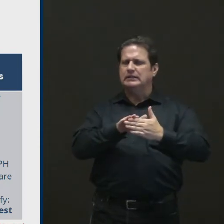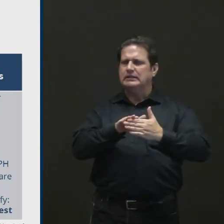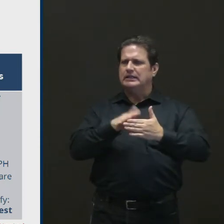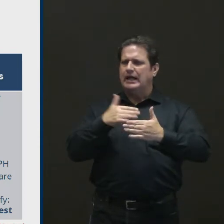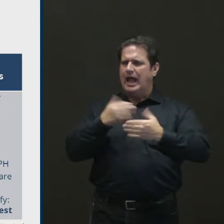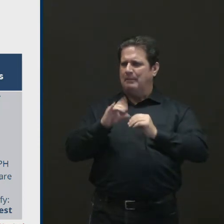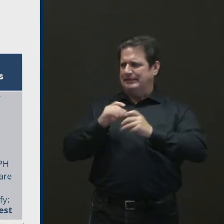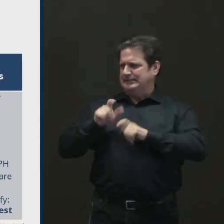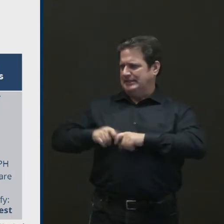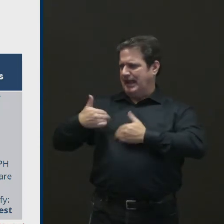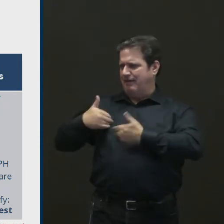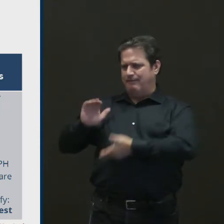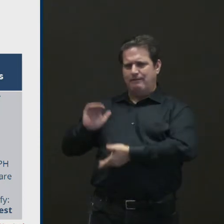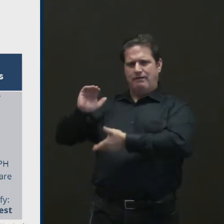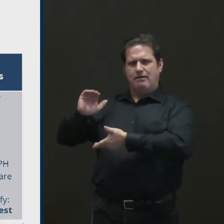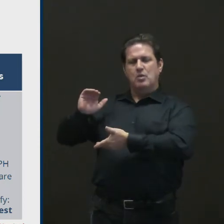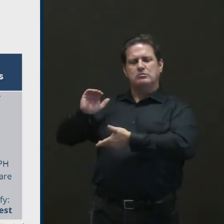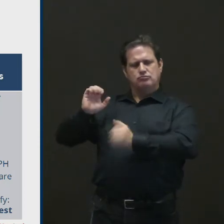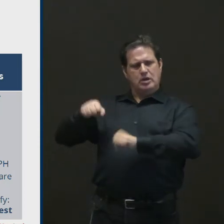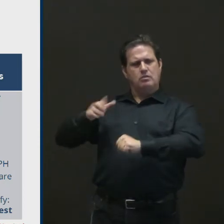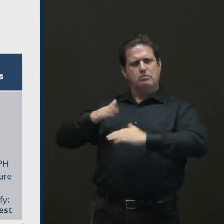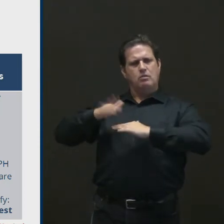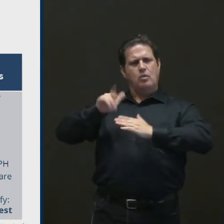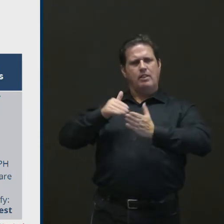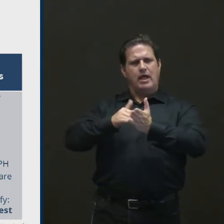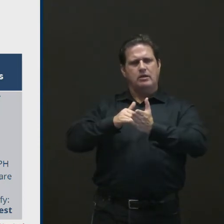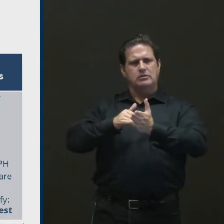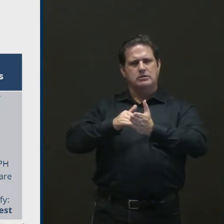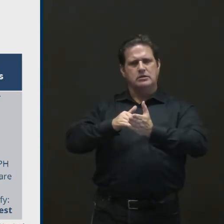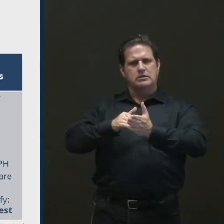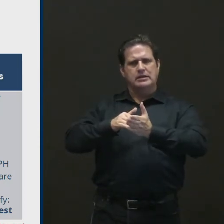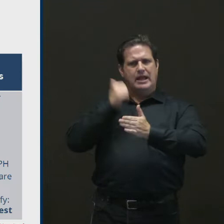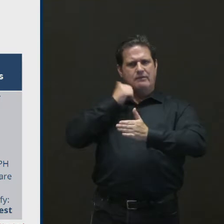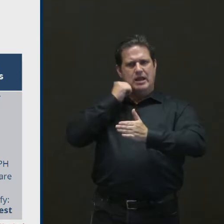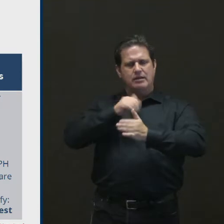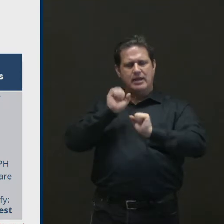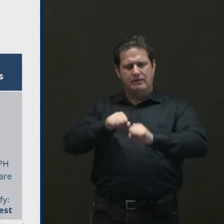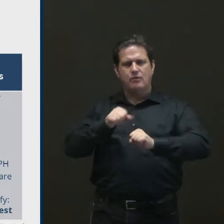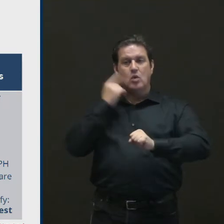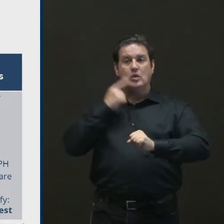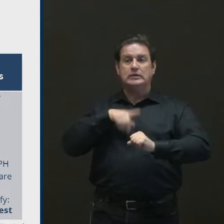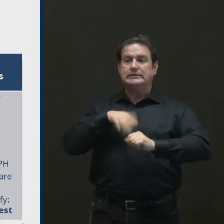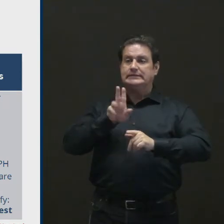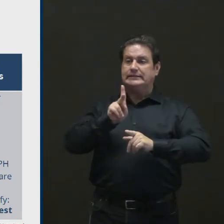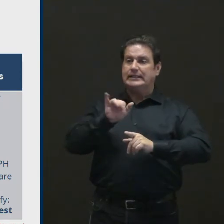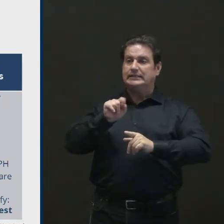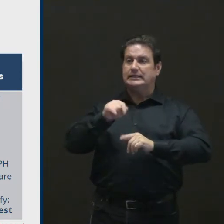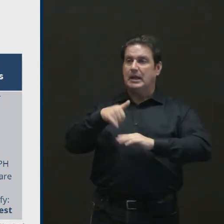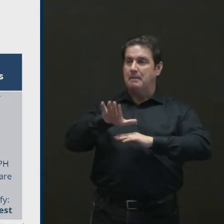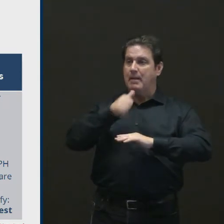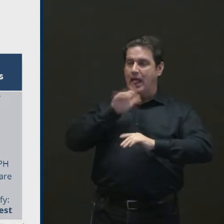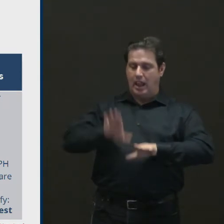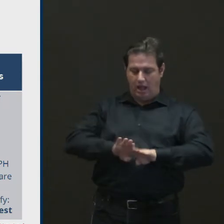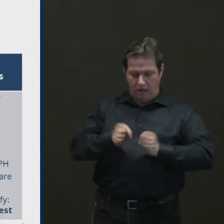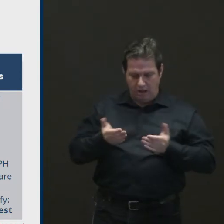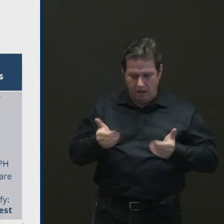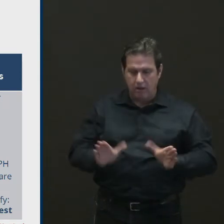With this, we'll be able to do over 1,000 on-demand URLs a day for people to get kits, and we're going to make